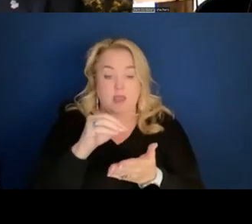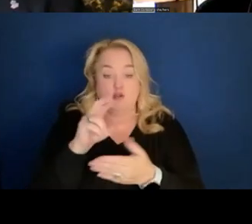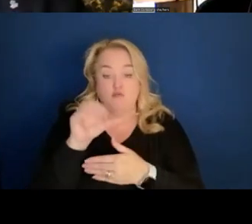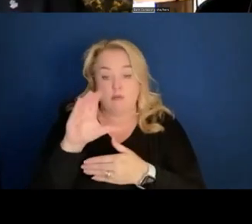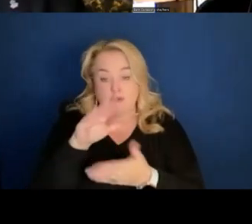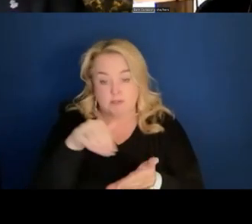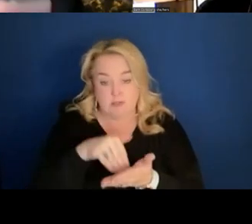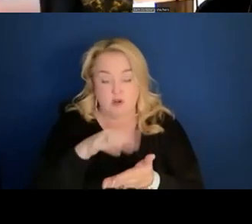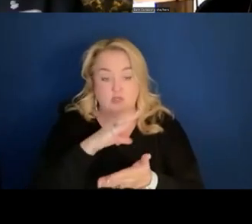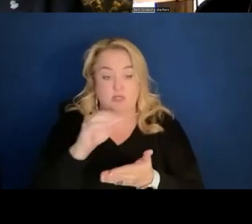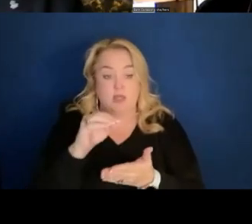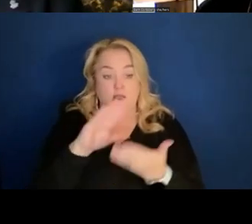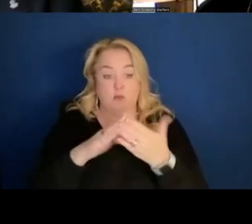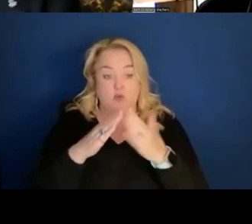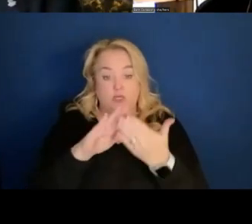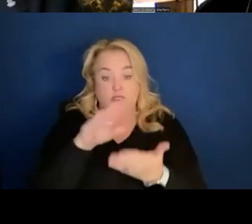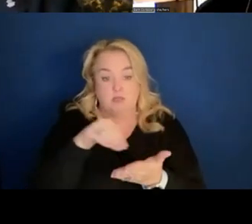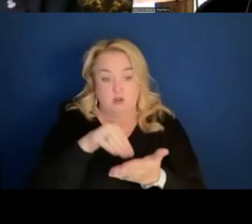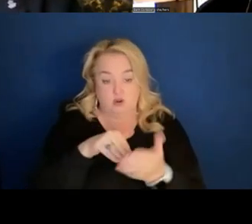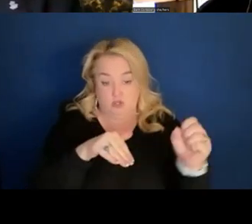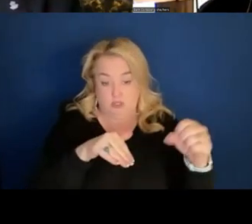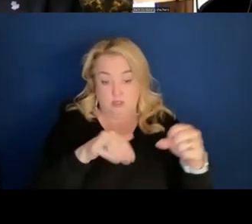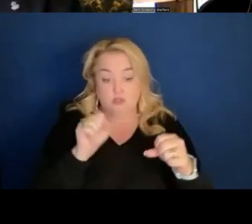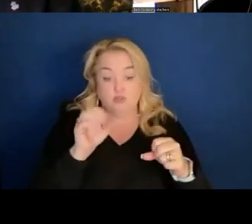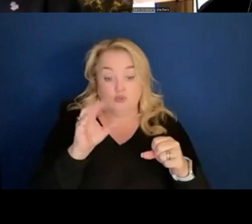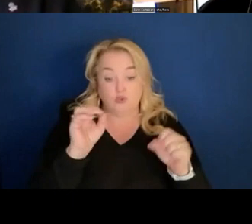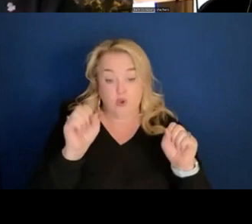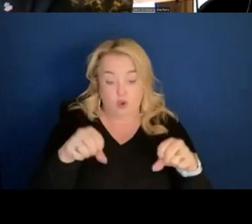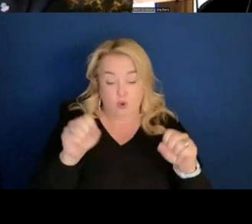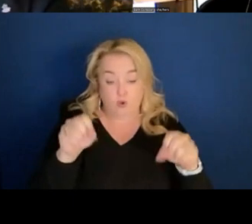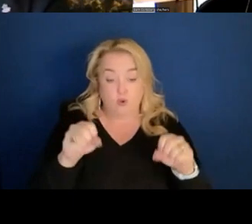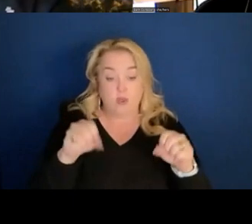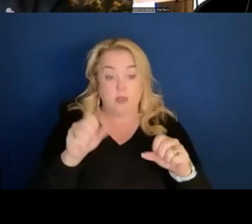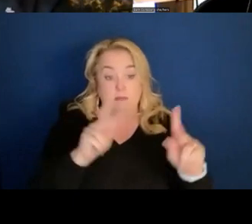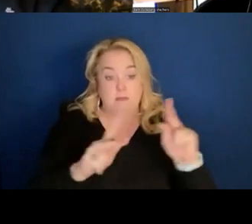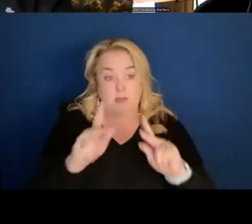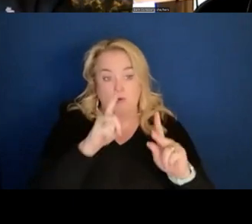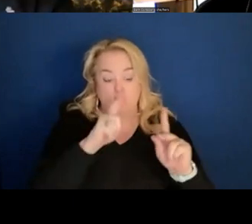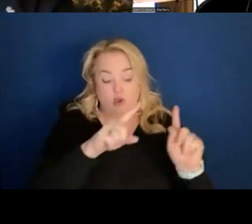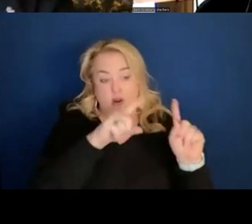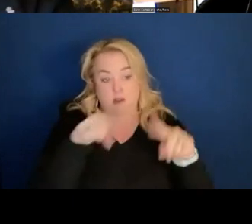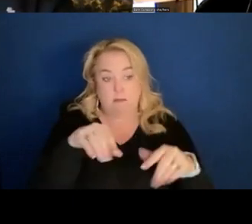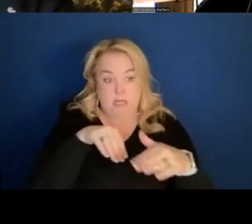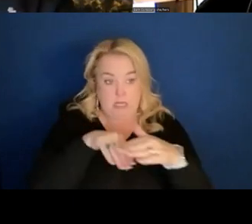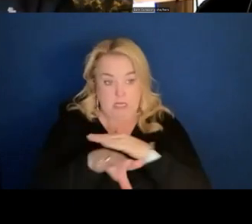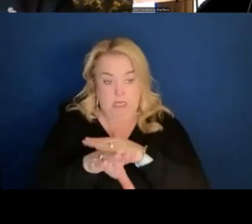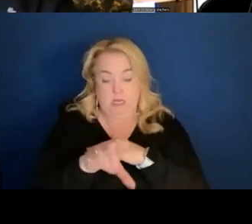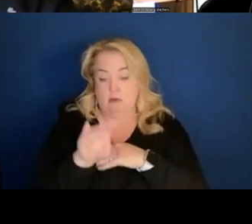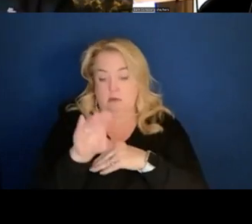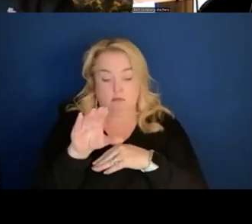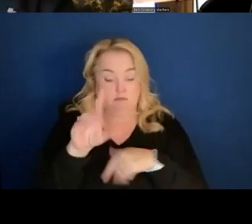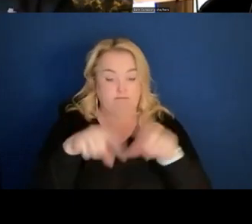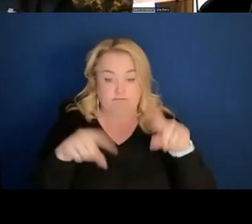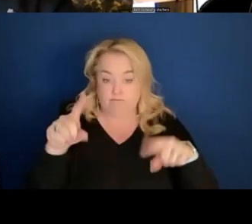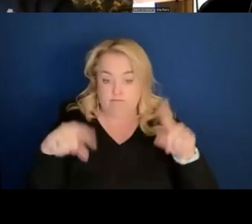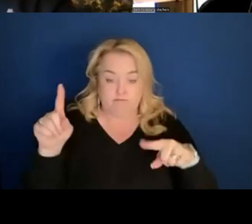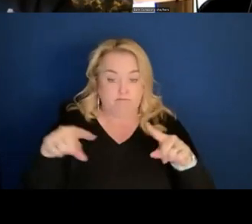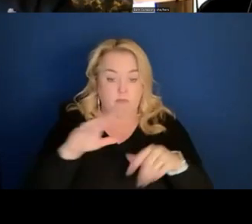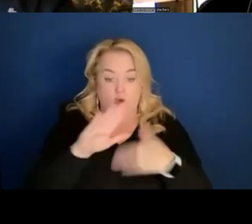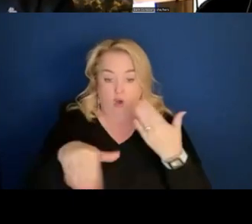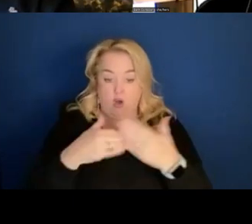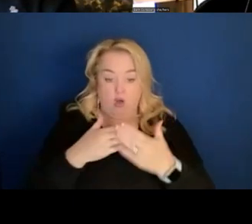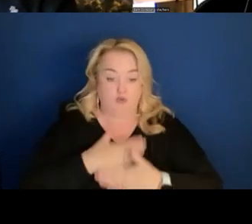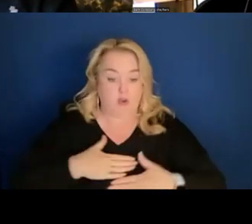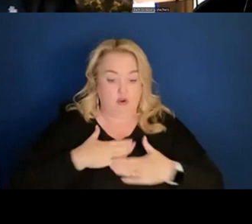and community centers. And so people are coming in the doors that way, and it's all